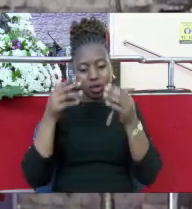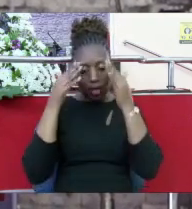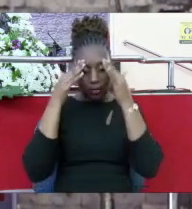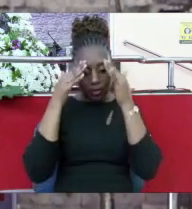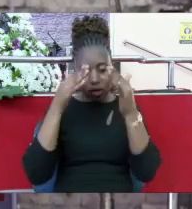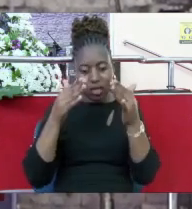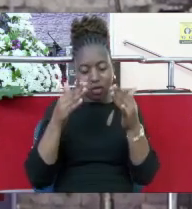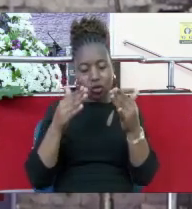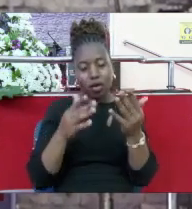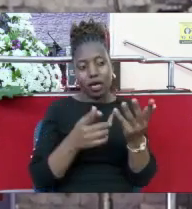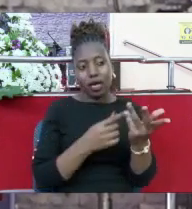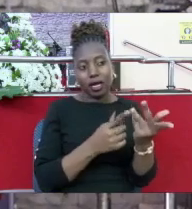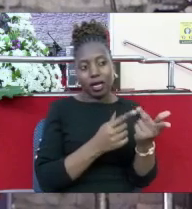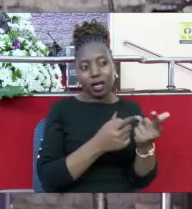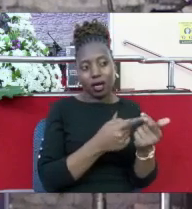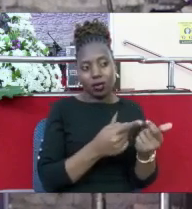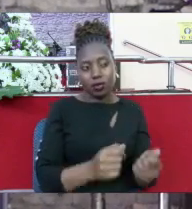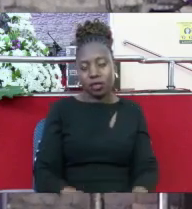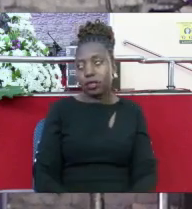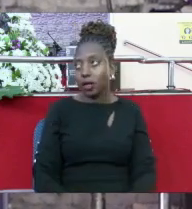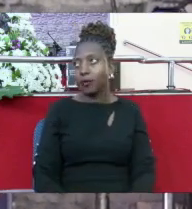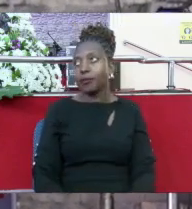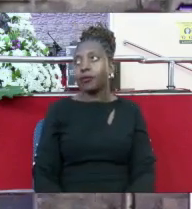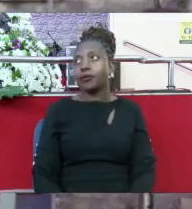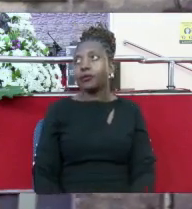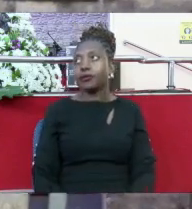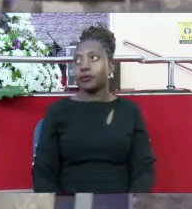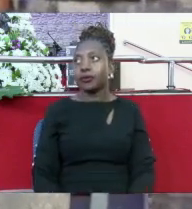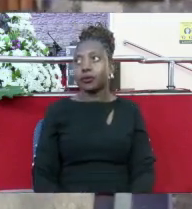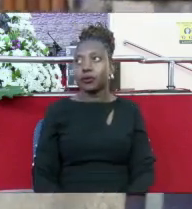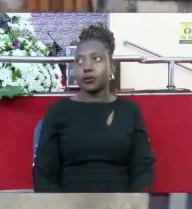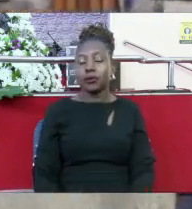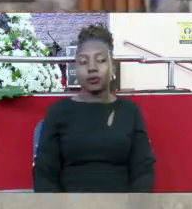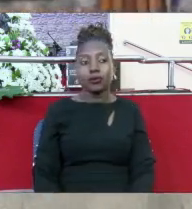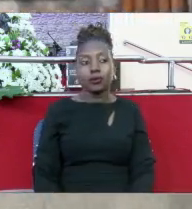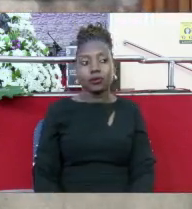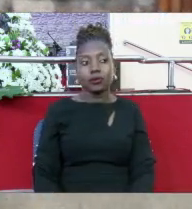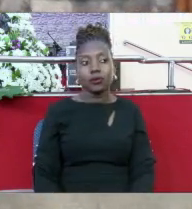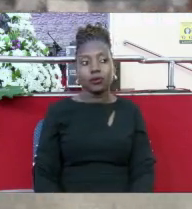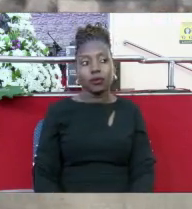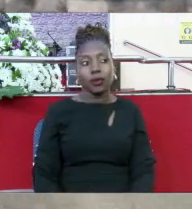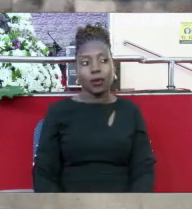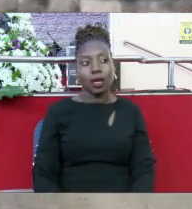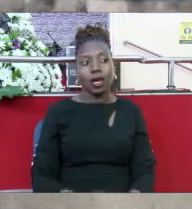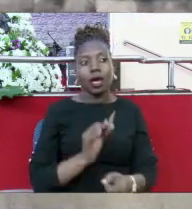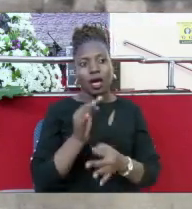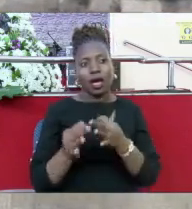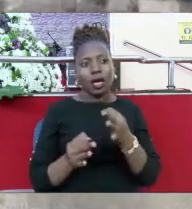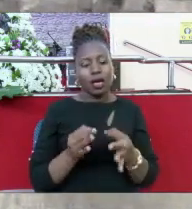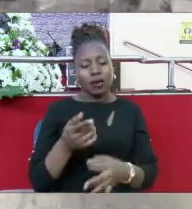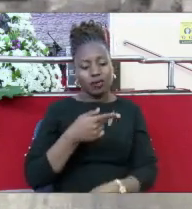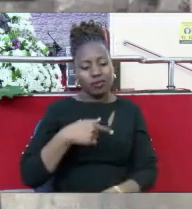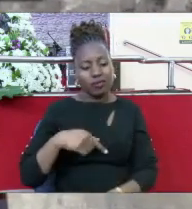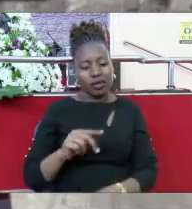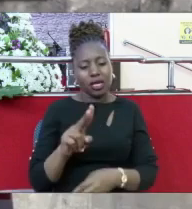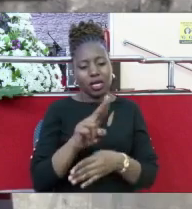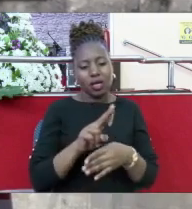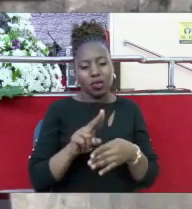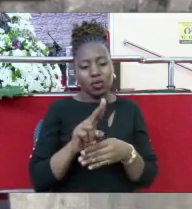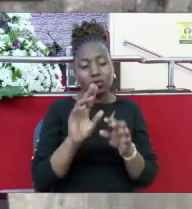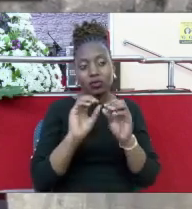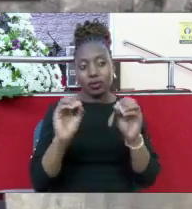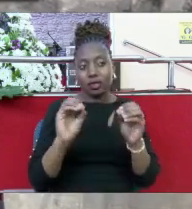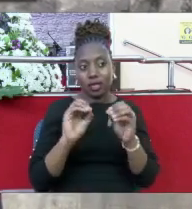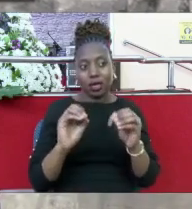mambo ambayo tunaweza angalia na kuweza kuhesabu. If we don't use what God has given us,